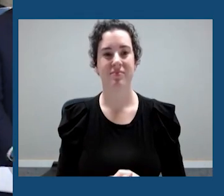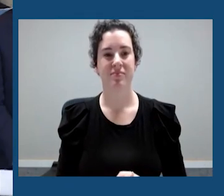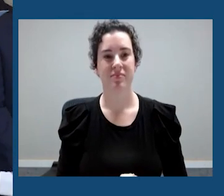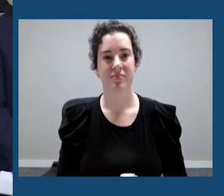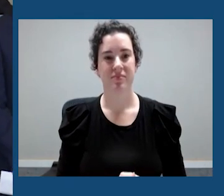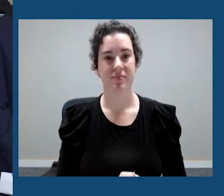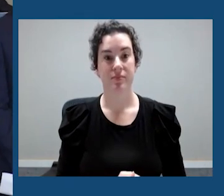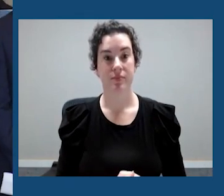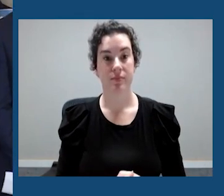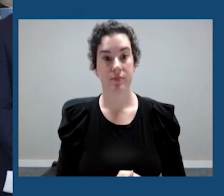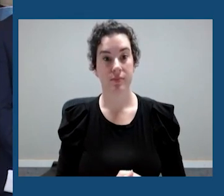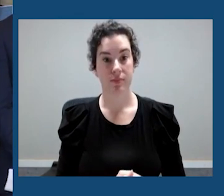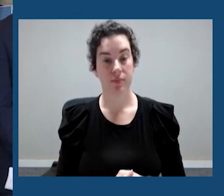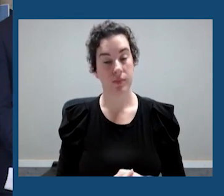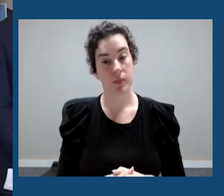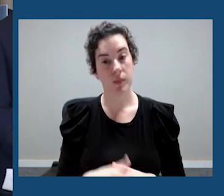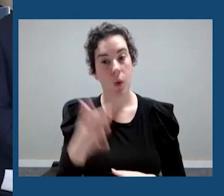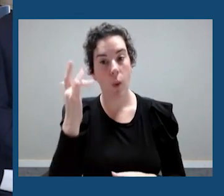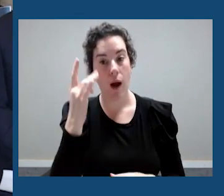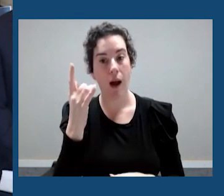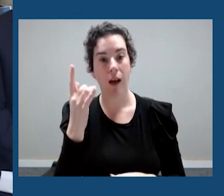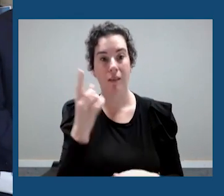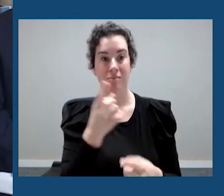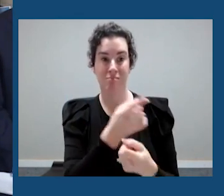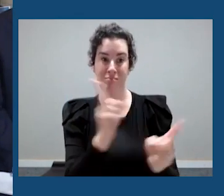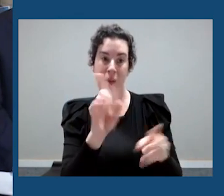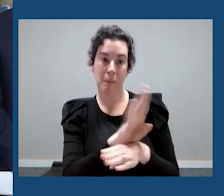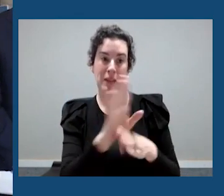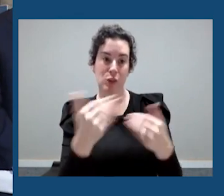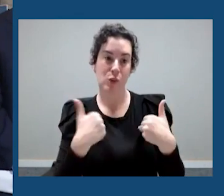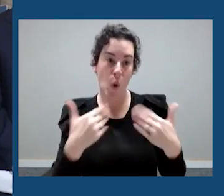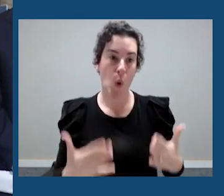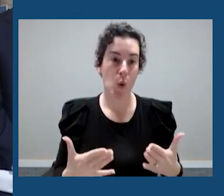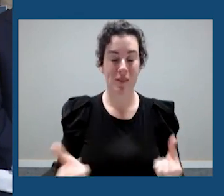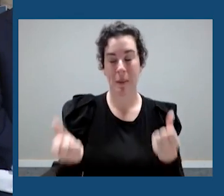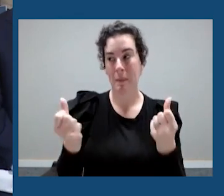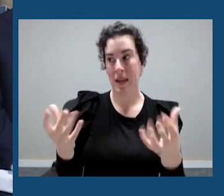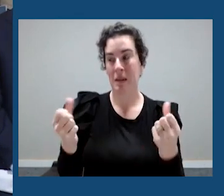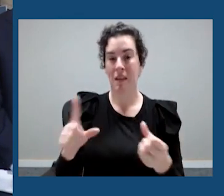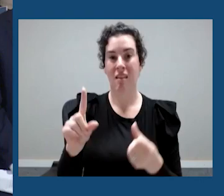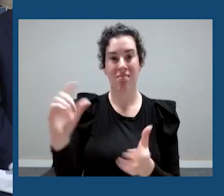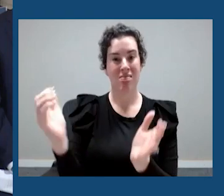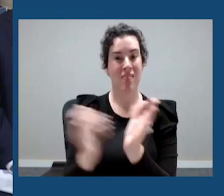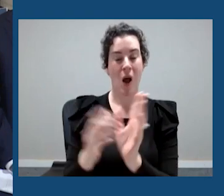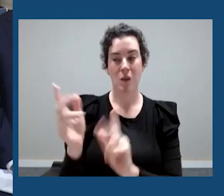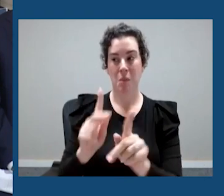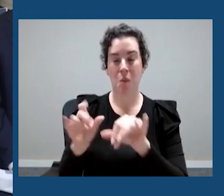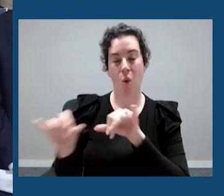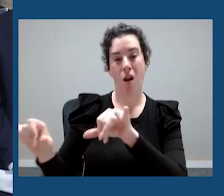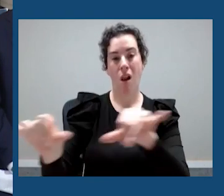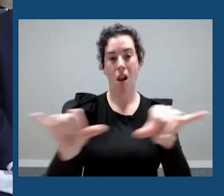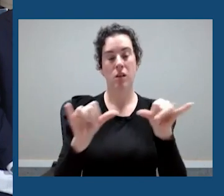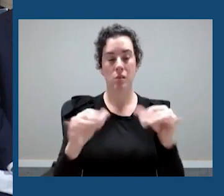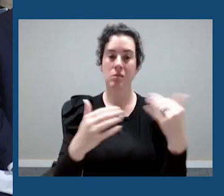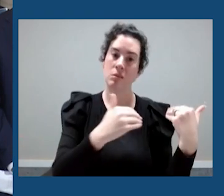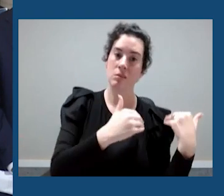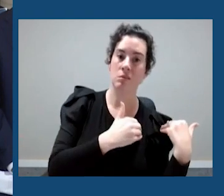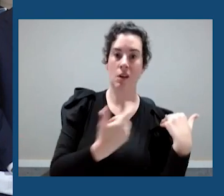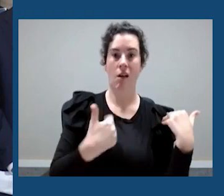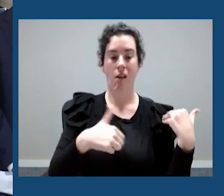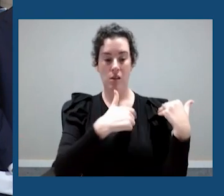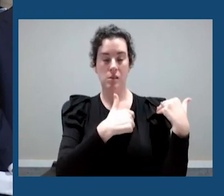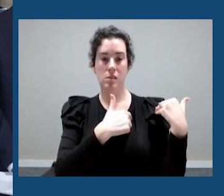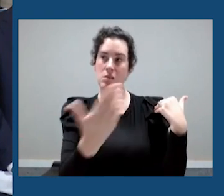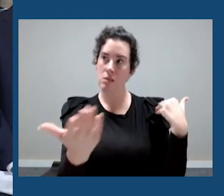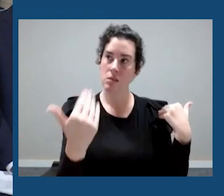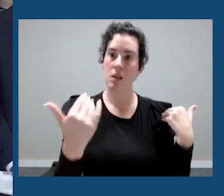Because they're counting on us. These individuals and thousands like them all across the state, they're counting on us. They're the lifeblood of our communities, and right